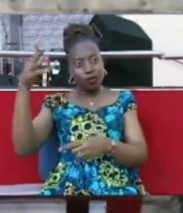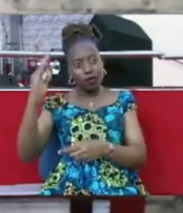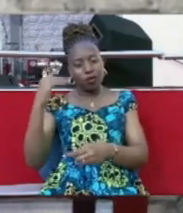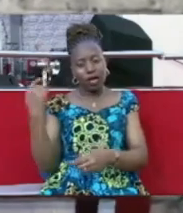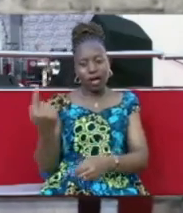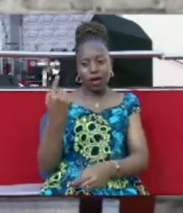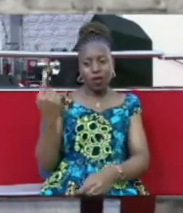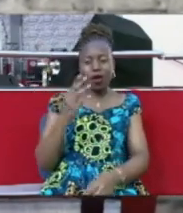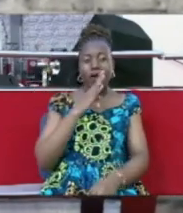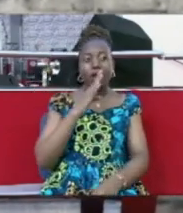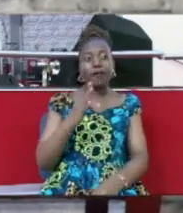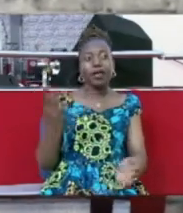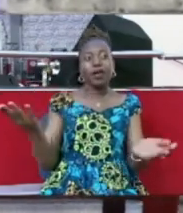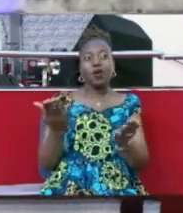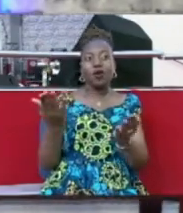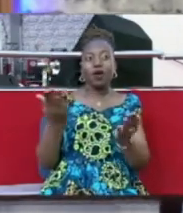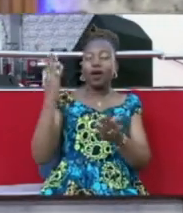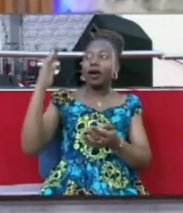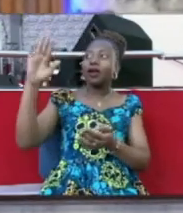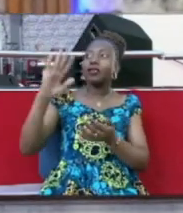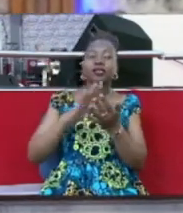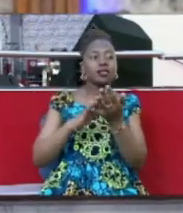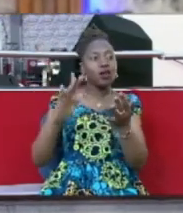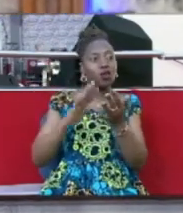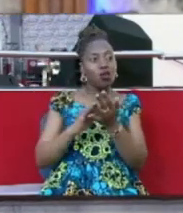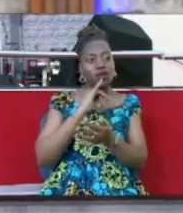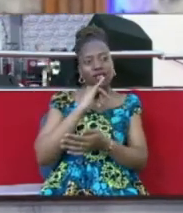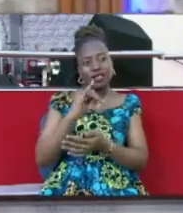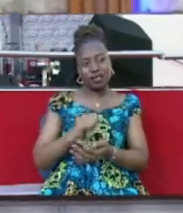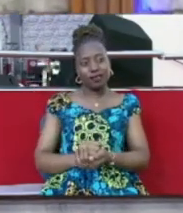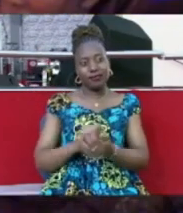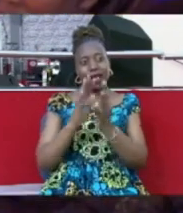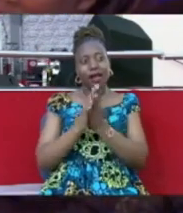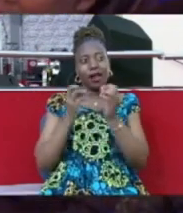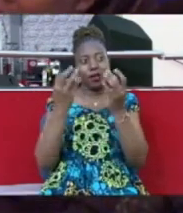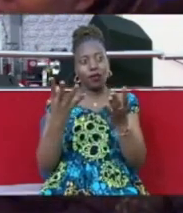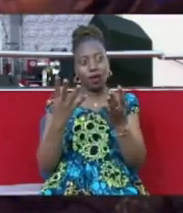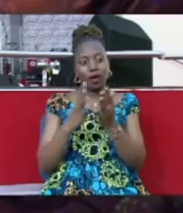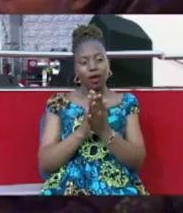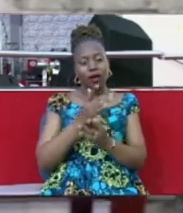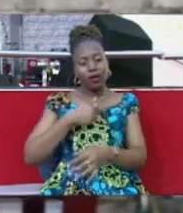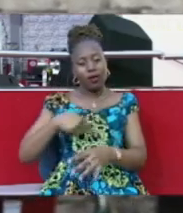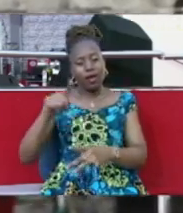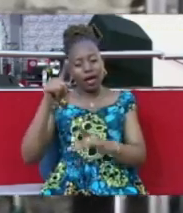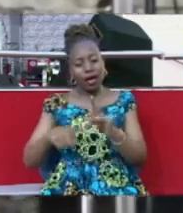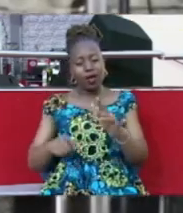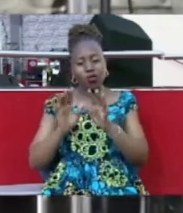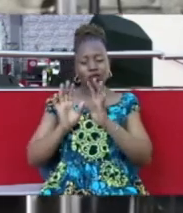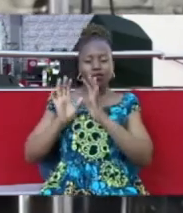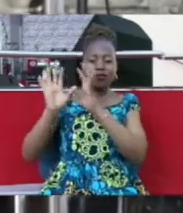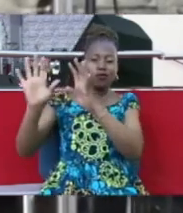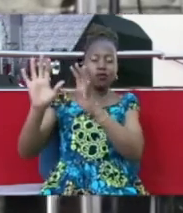where his glory is. Anaweza kuwa tu pale ambapo utukufu wake upo. Hallelujah. Amen. We cannot force him to come.